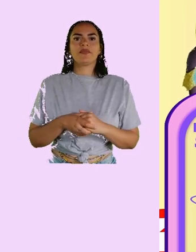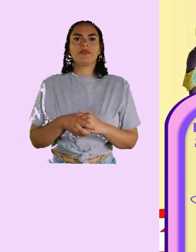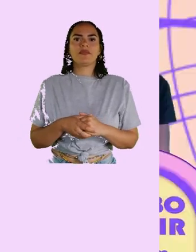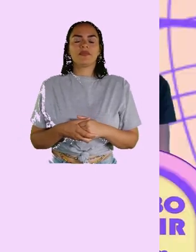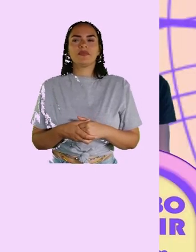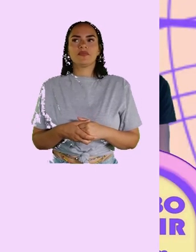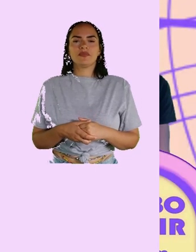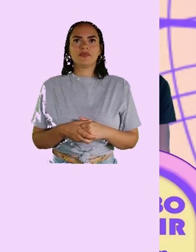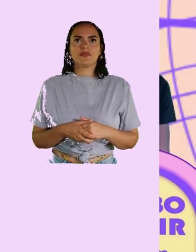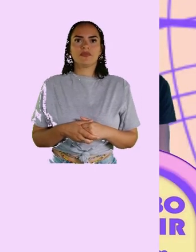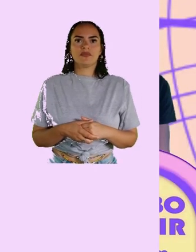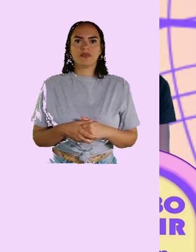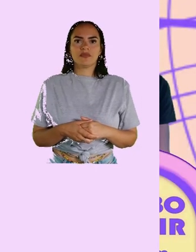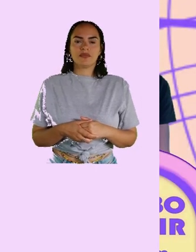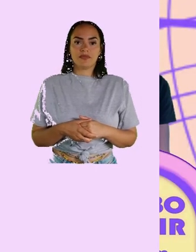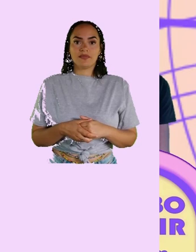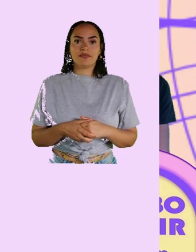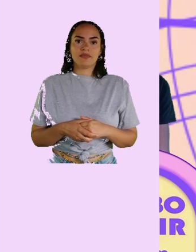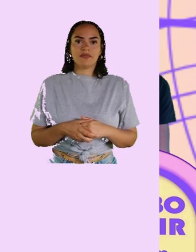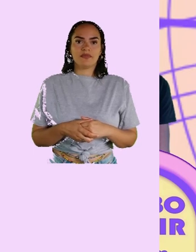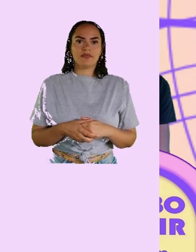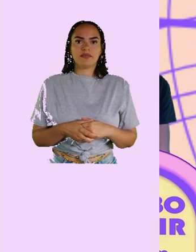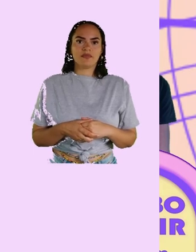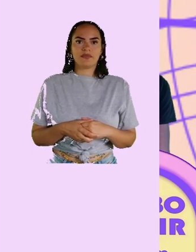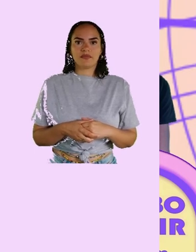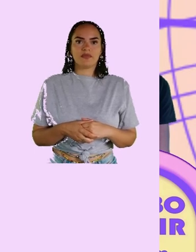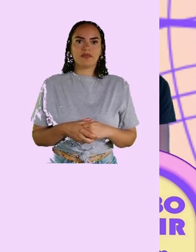Johnson as being pivotal in the 1969 Stonewall Uprising.